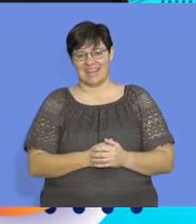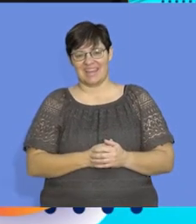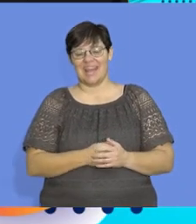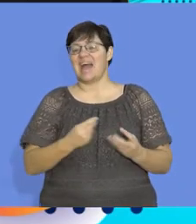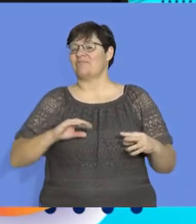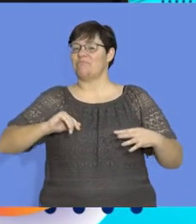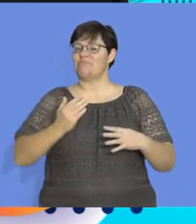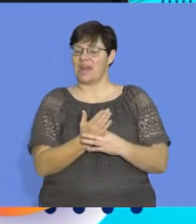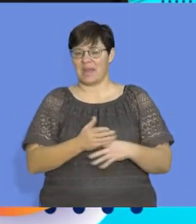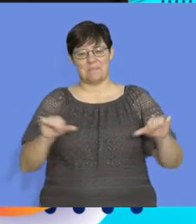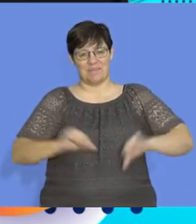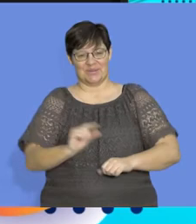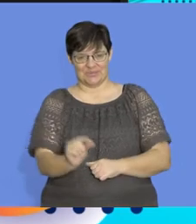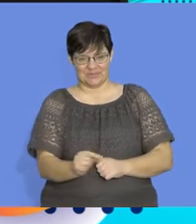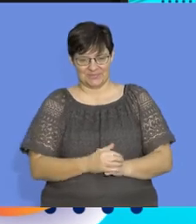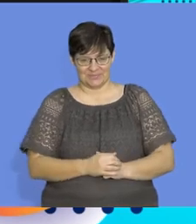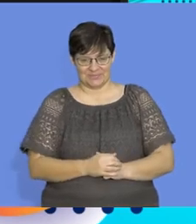a quick break. We'll be right back.